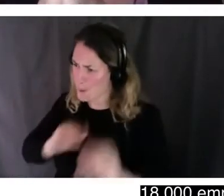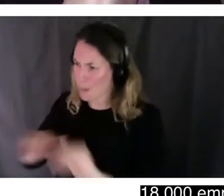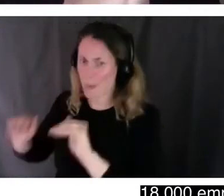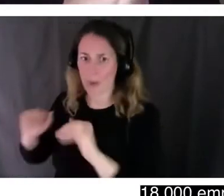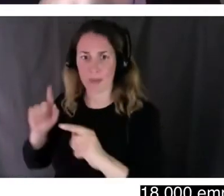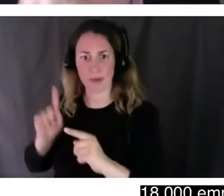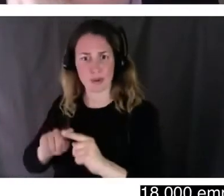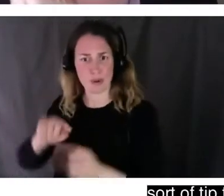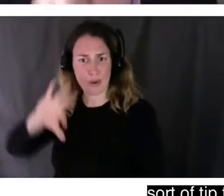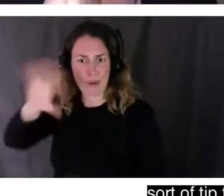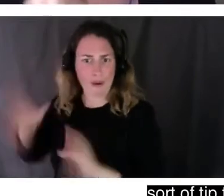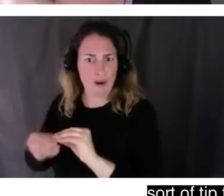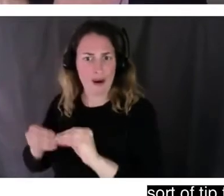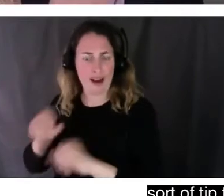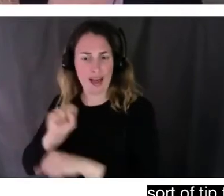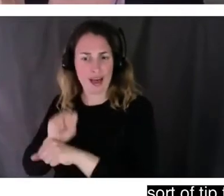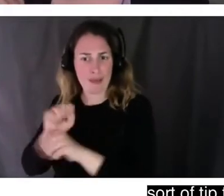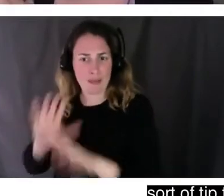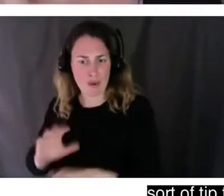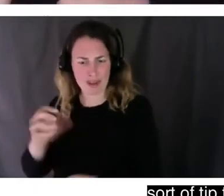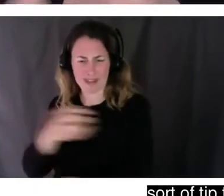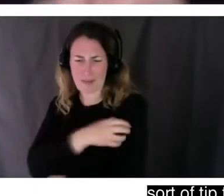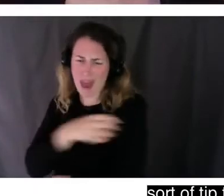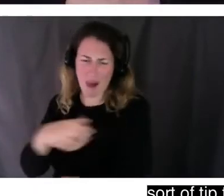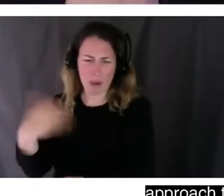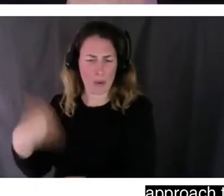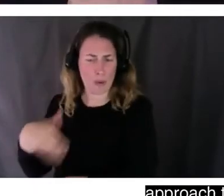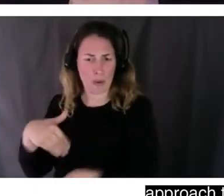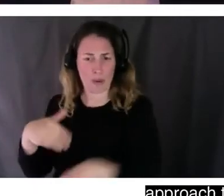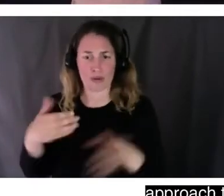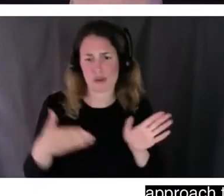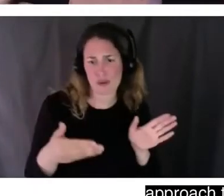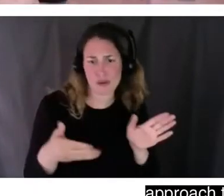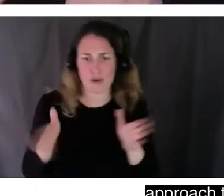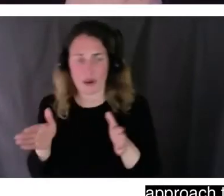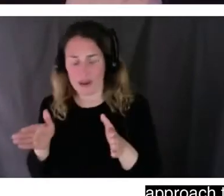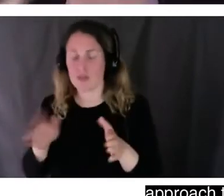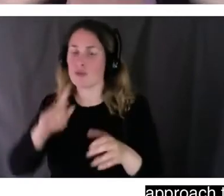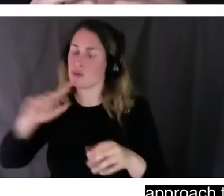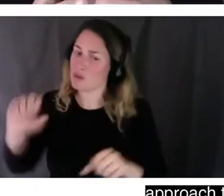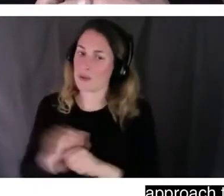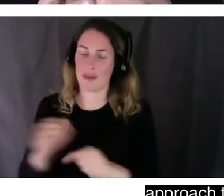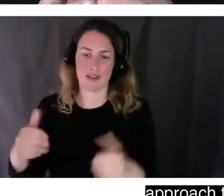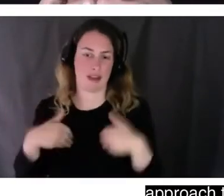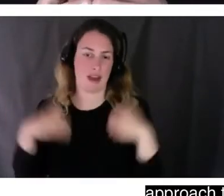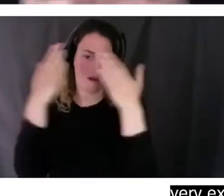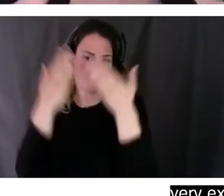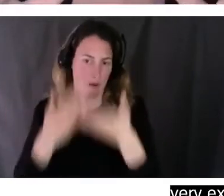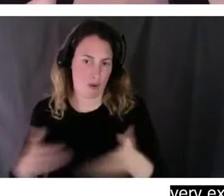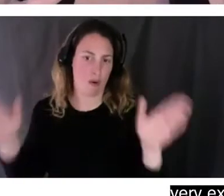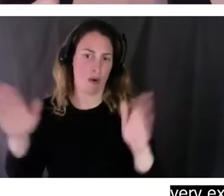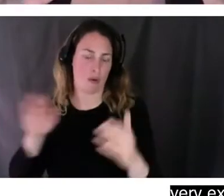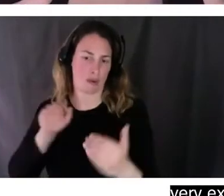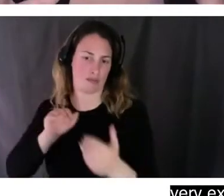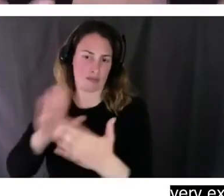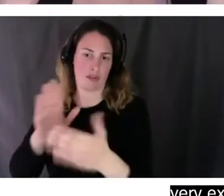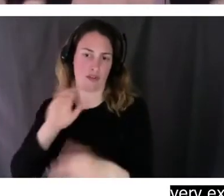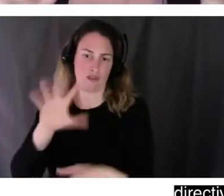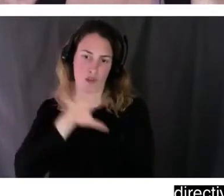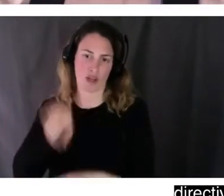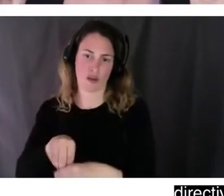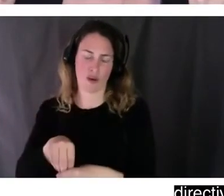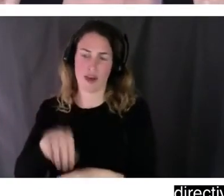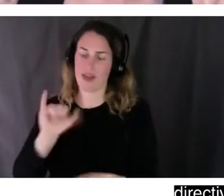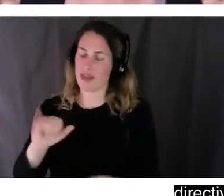that really can sort of tip the scale towards a more open approach to inclusion. And that's very exciting to me. And one